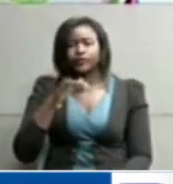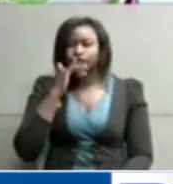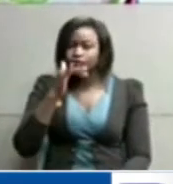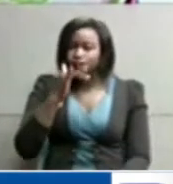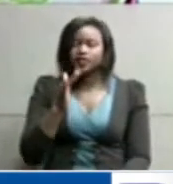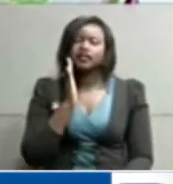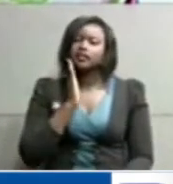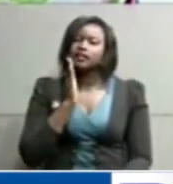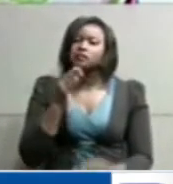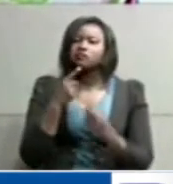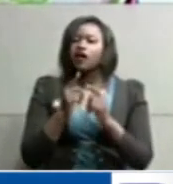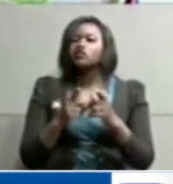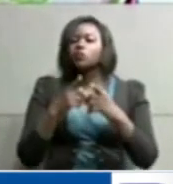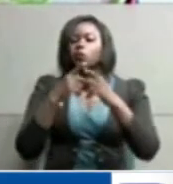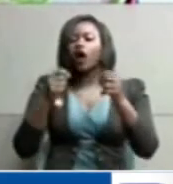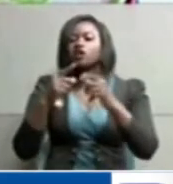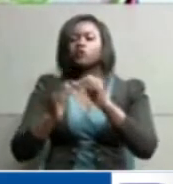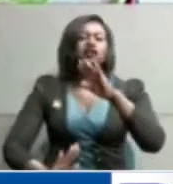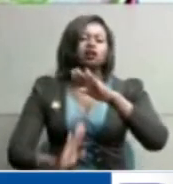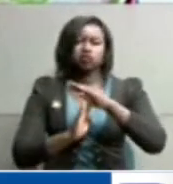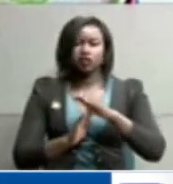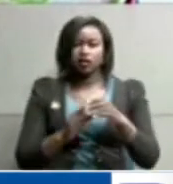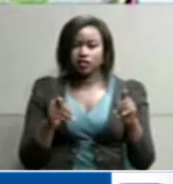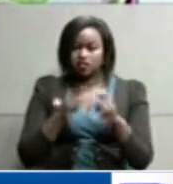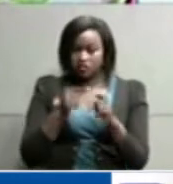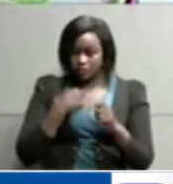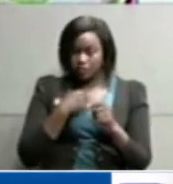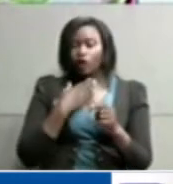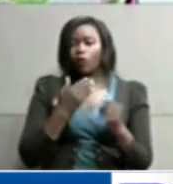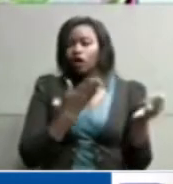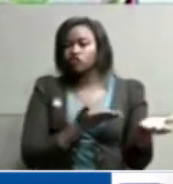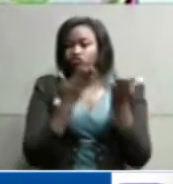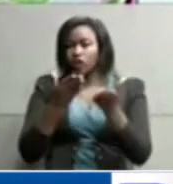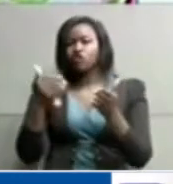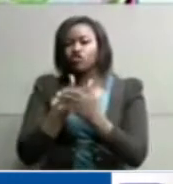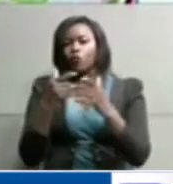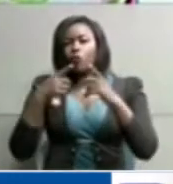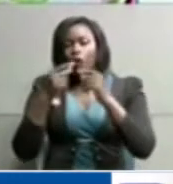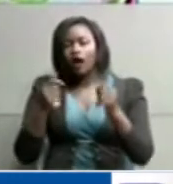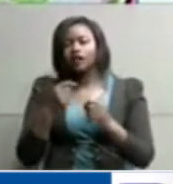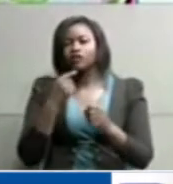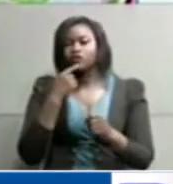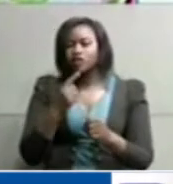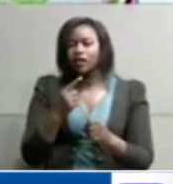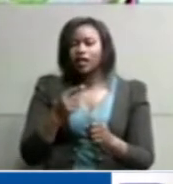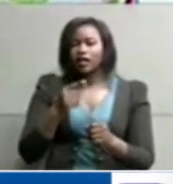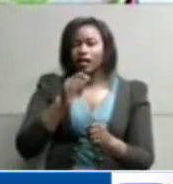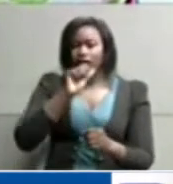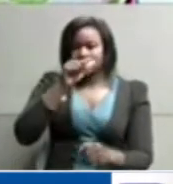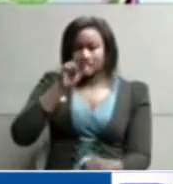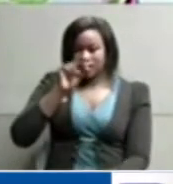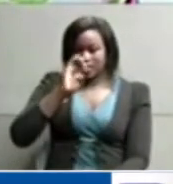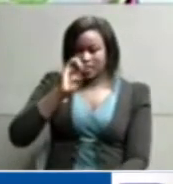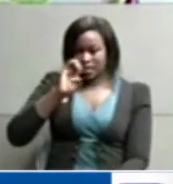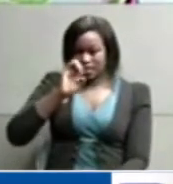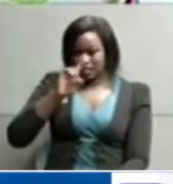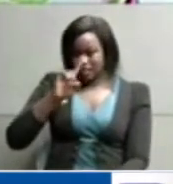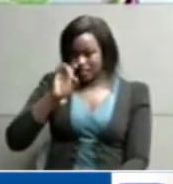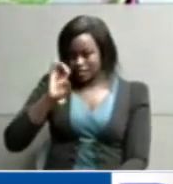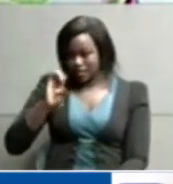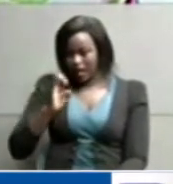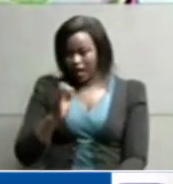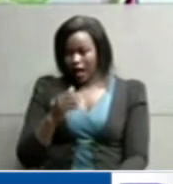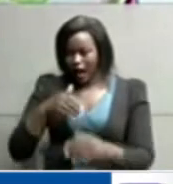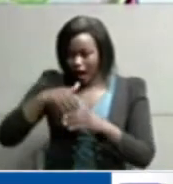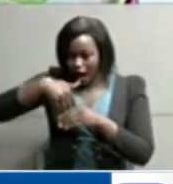people, I will now introduce a new word for you to say sneezing out, meaning your